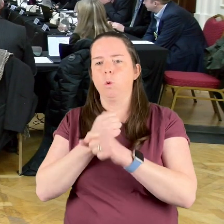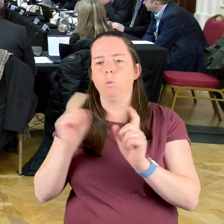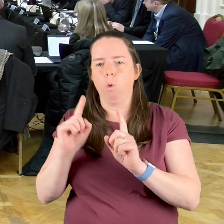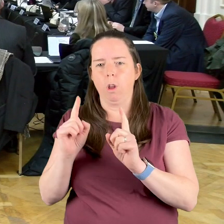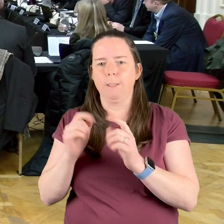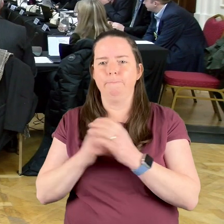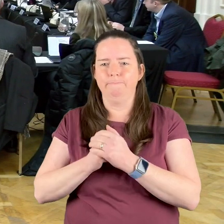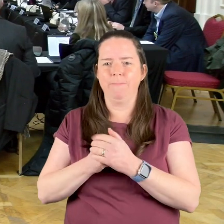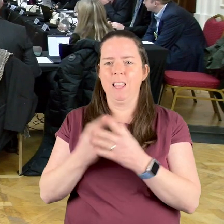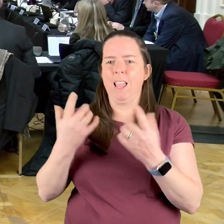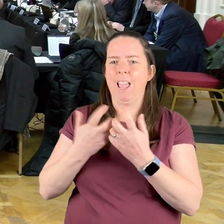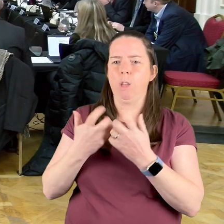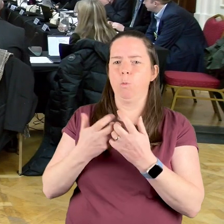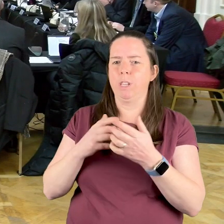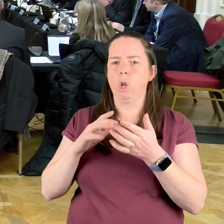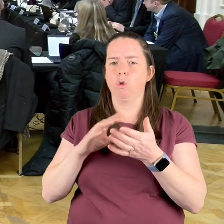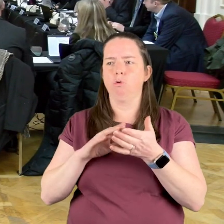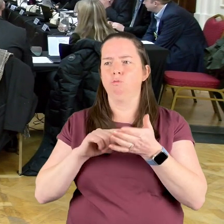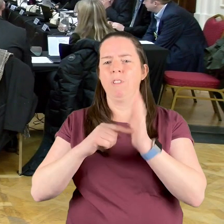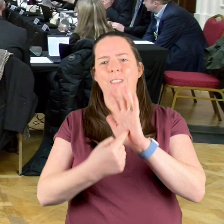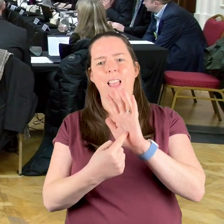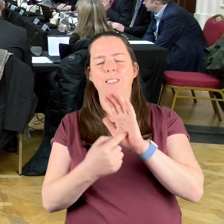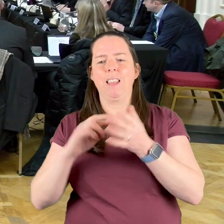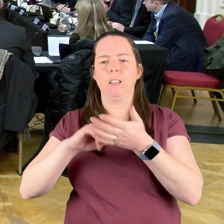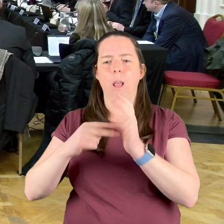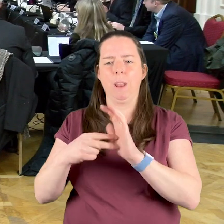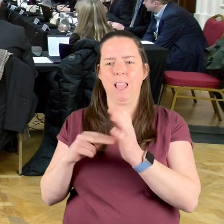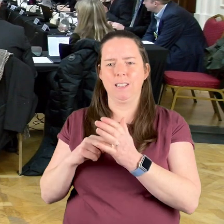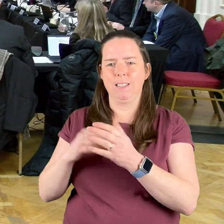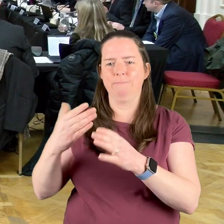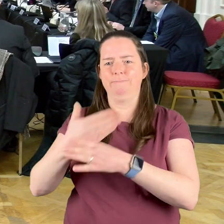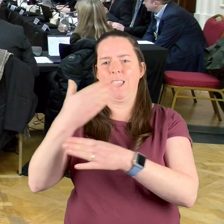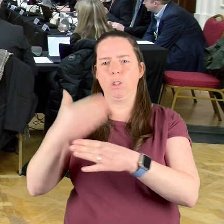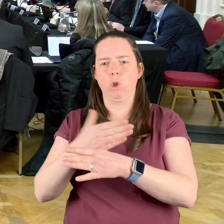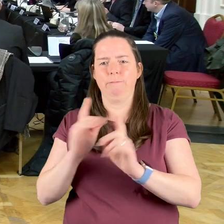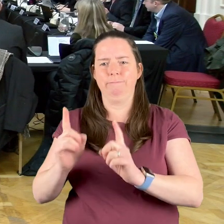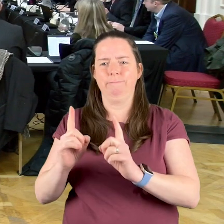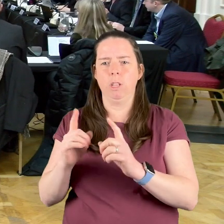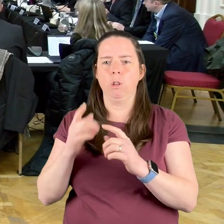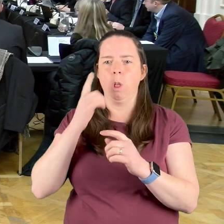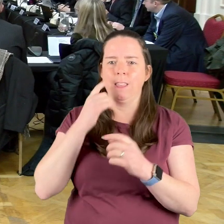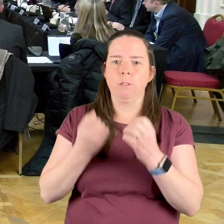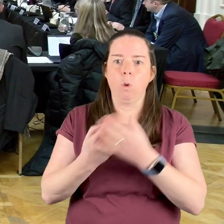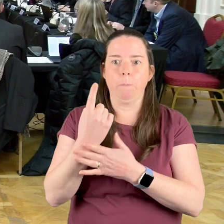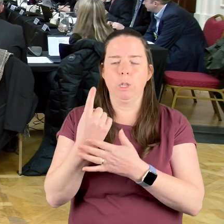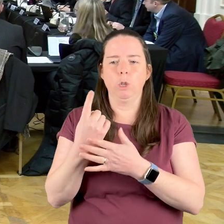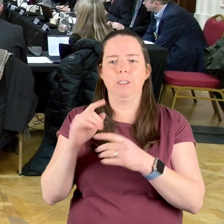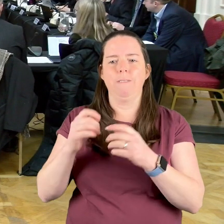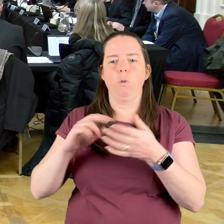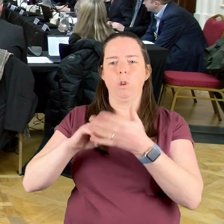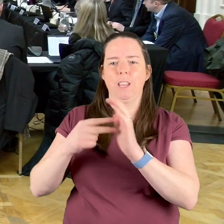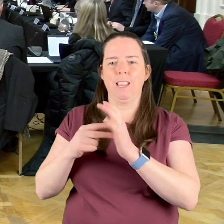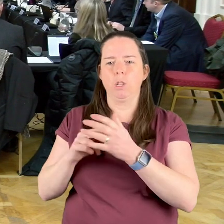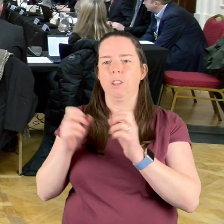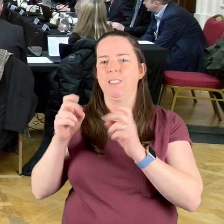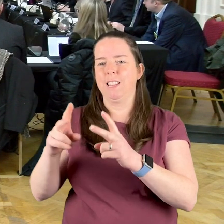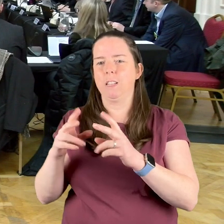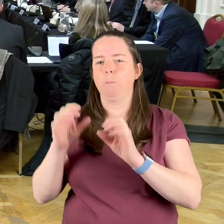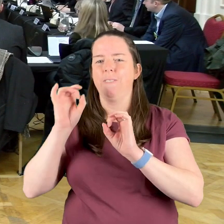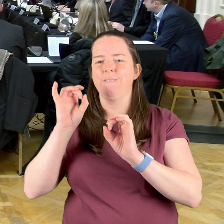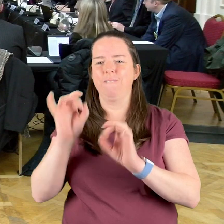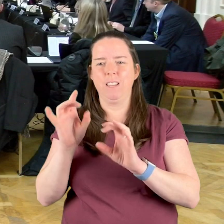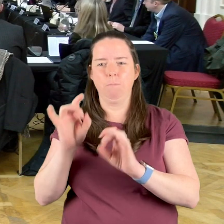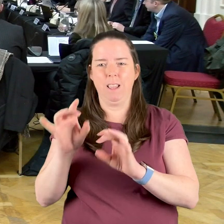going to reflect this in all of our plans. So I think it will be important for everyone. This is the opportunity, though, for all the organisations in the system to feedback on this, so that